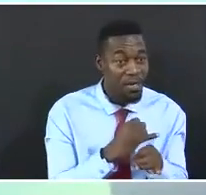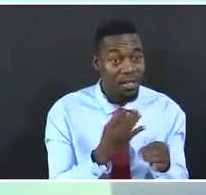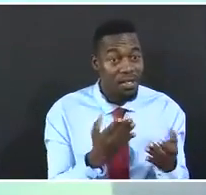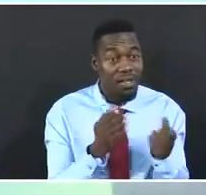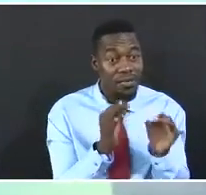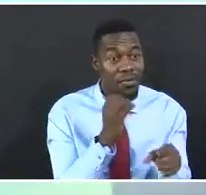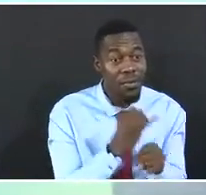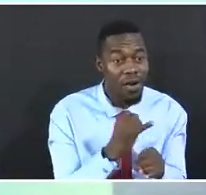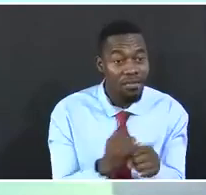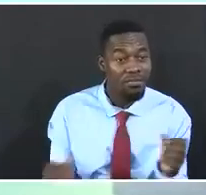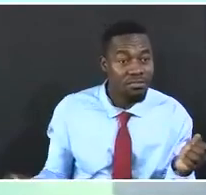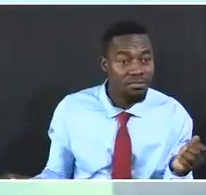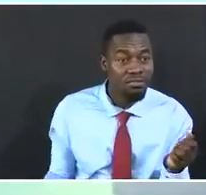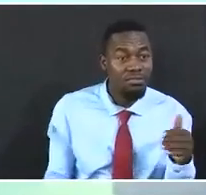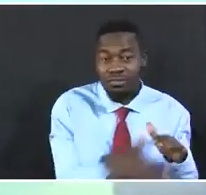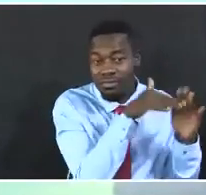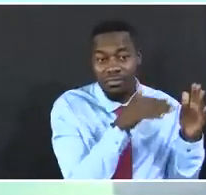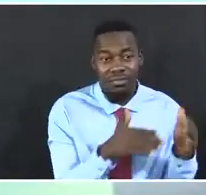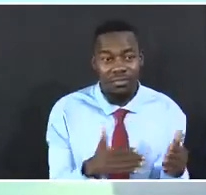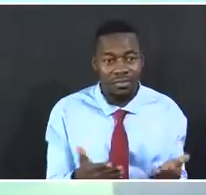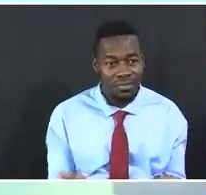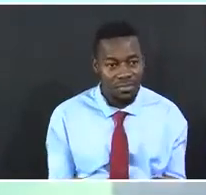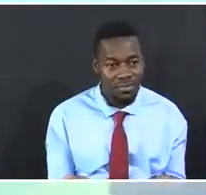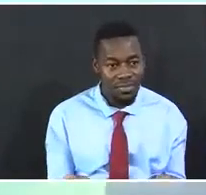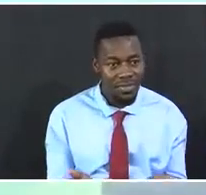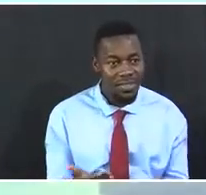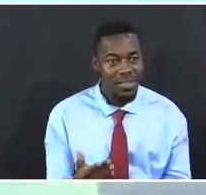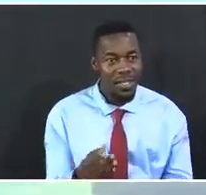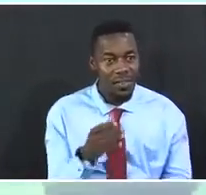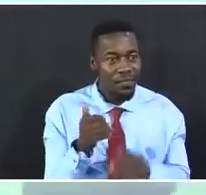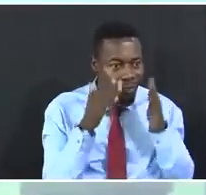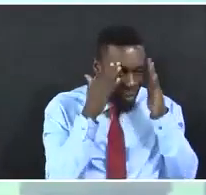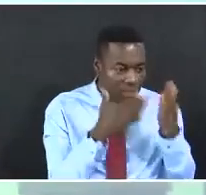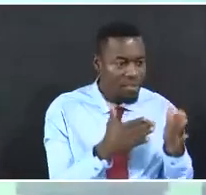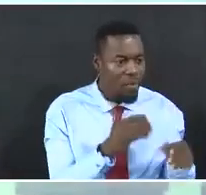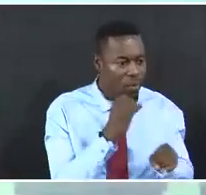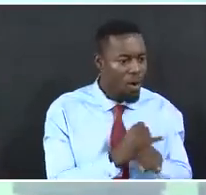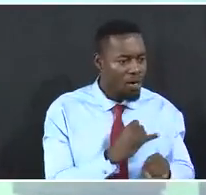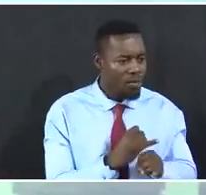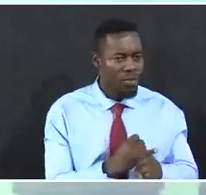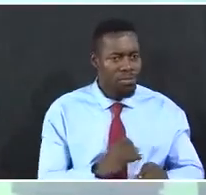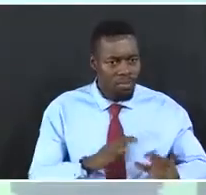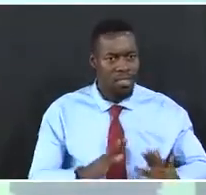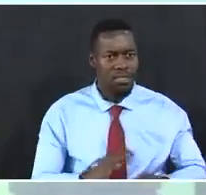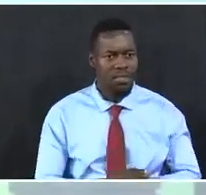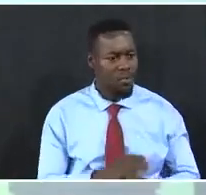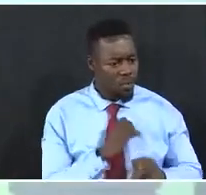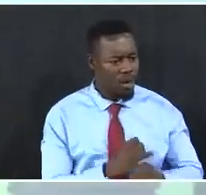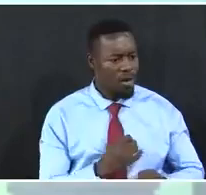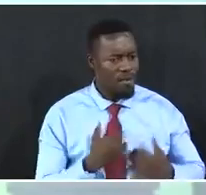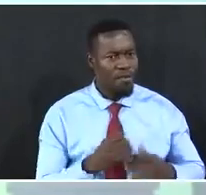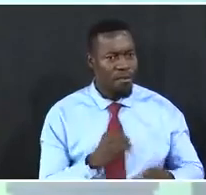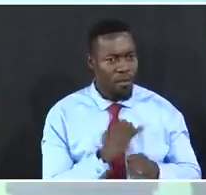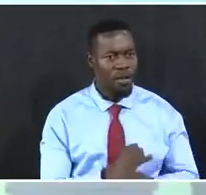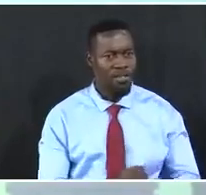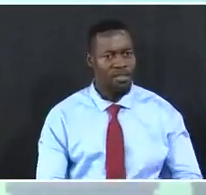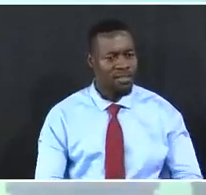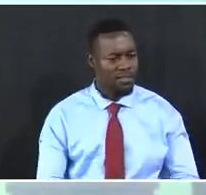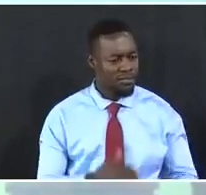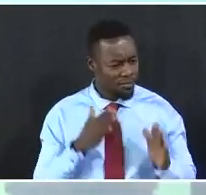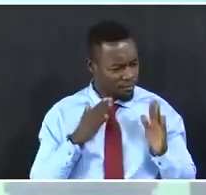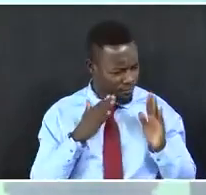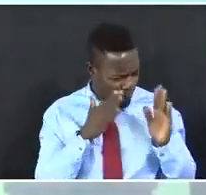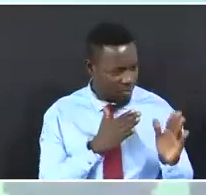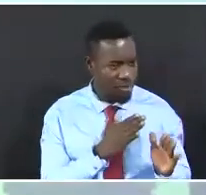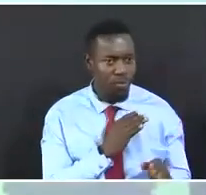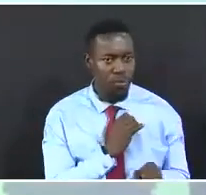okay. God will give you another one. Okay? But don't panic. Okay? There are people who cling to certain jobs so hard, even if